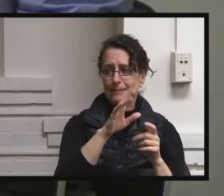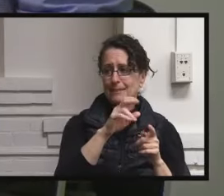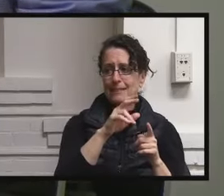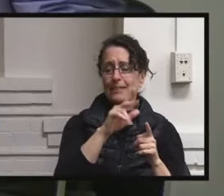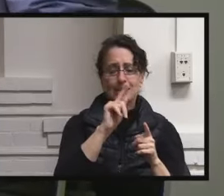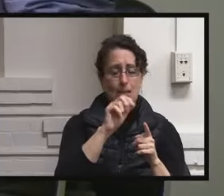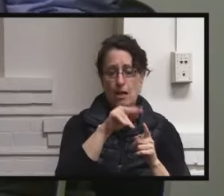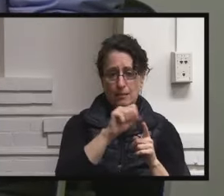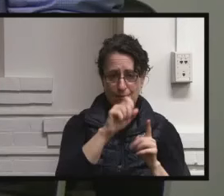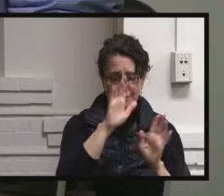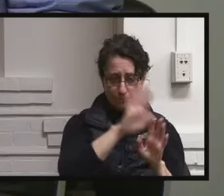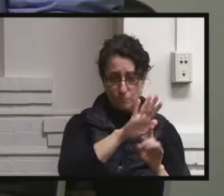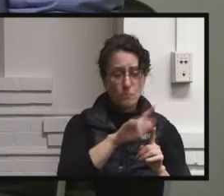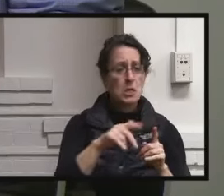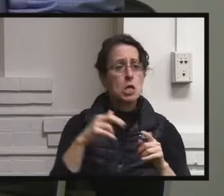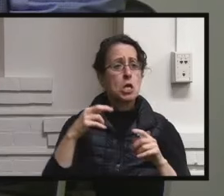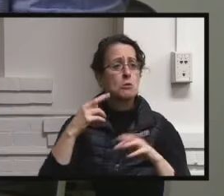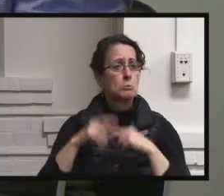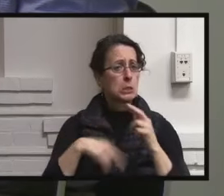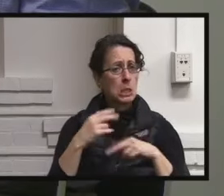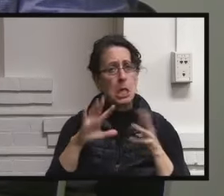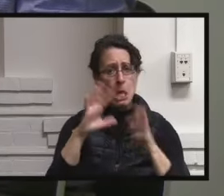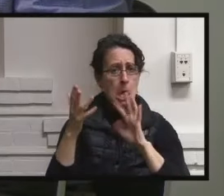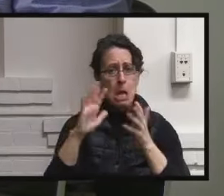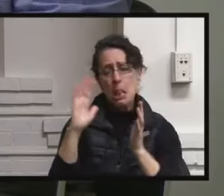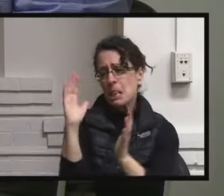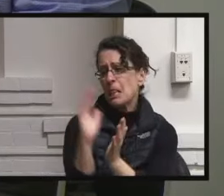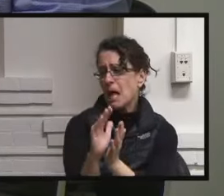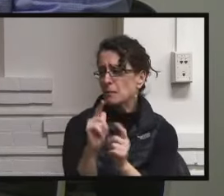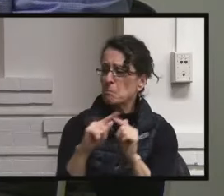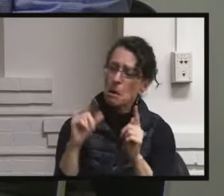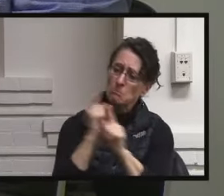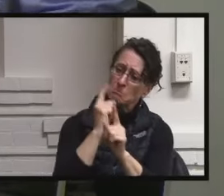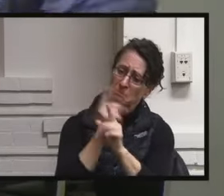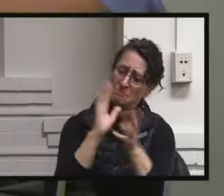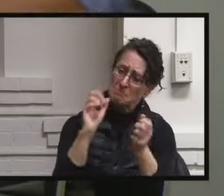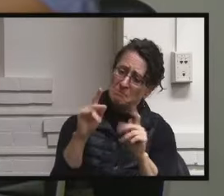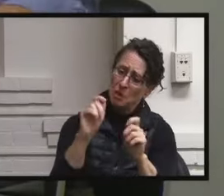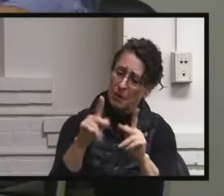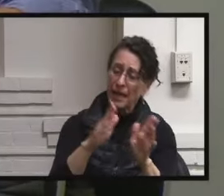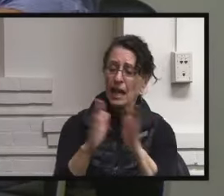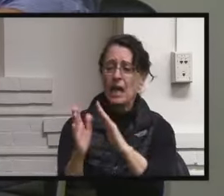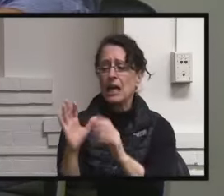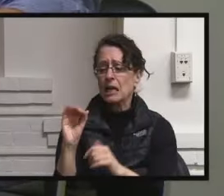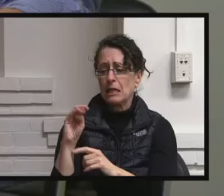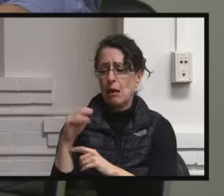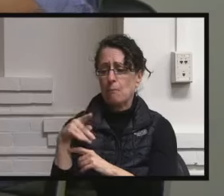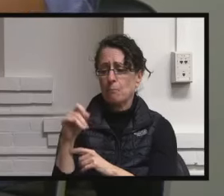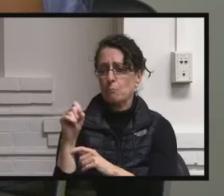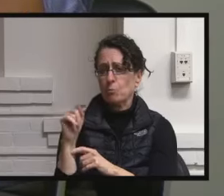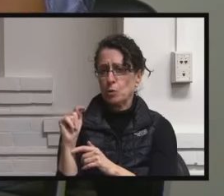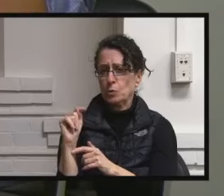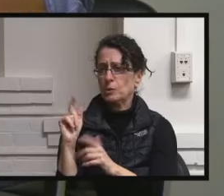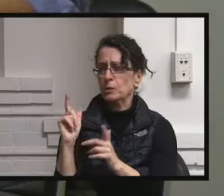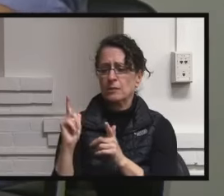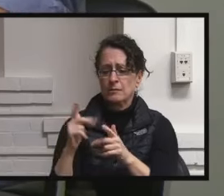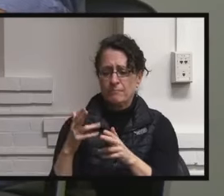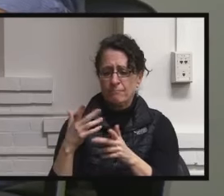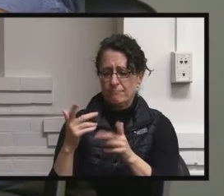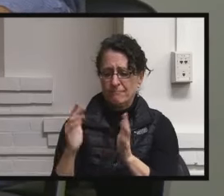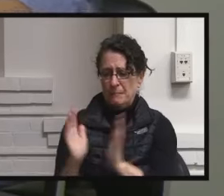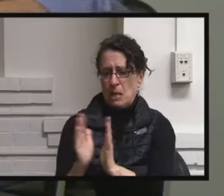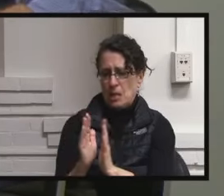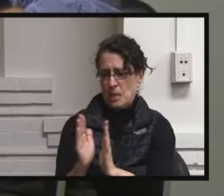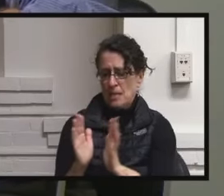of recycling and a relatively modest compost program. The same 4 months